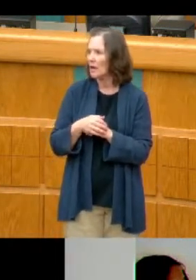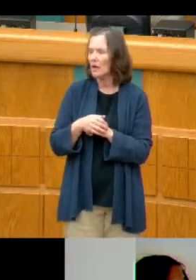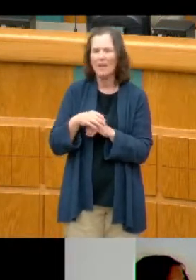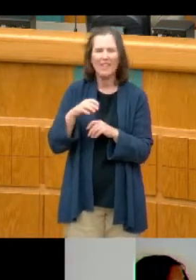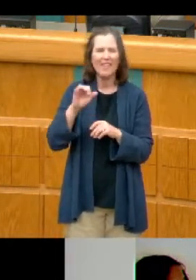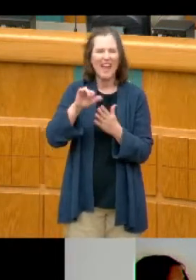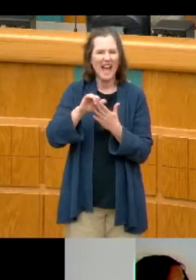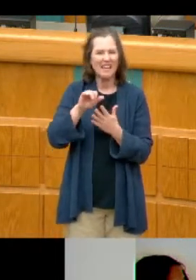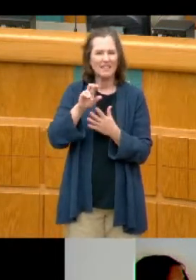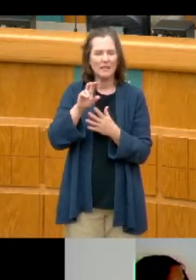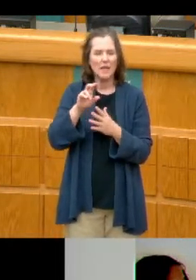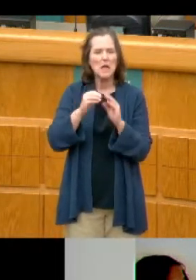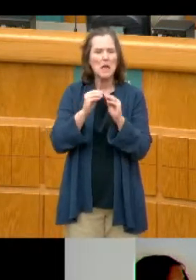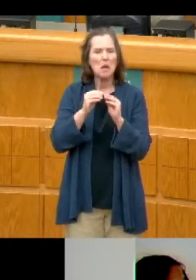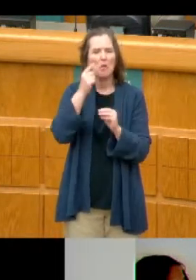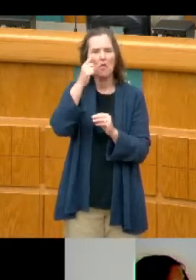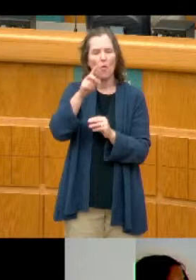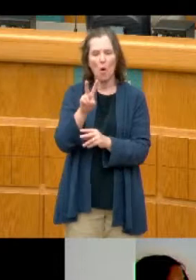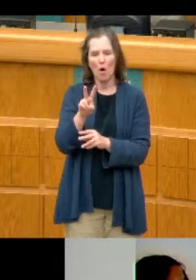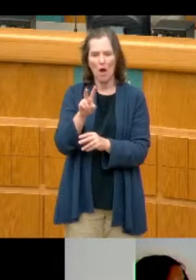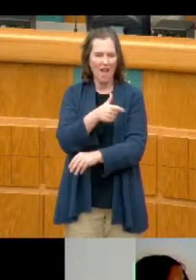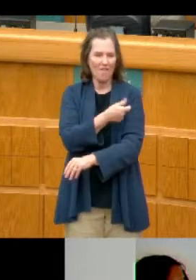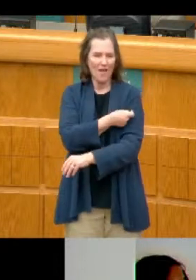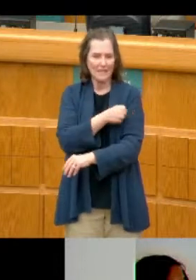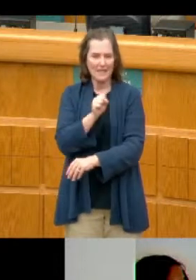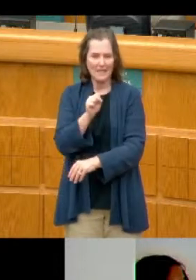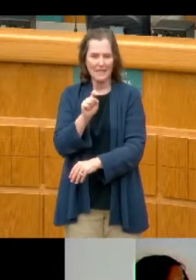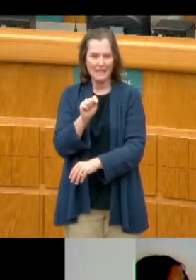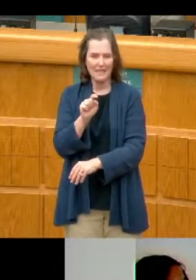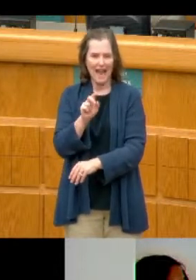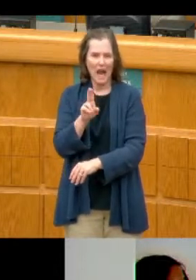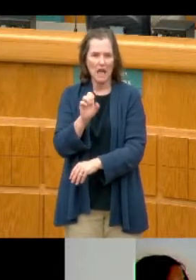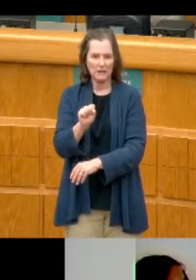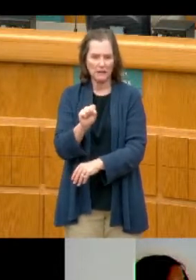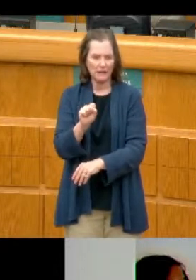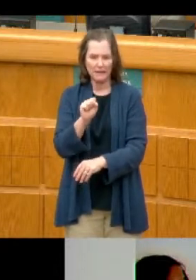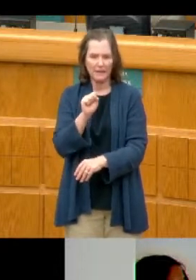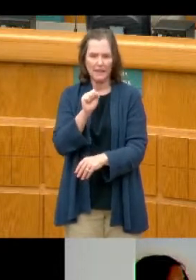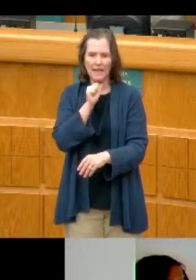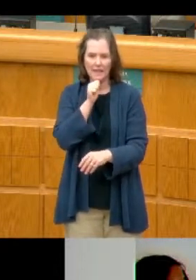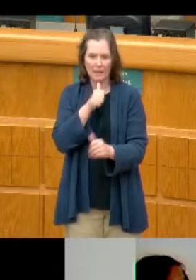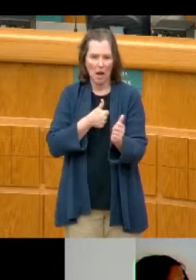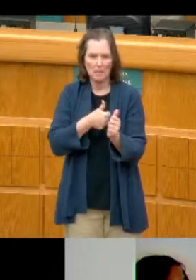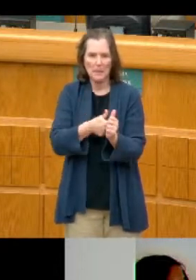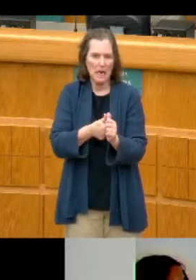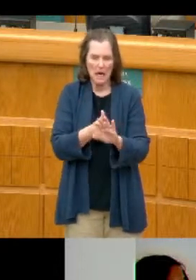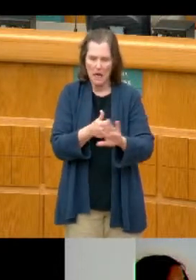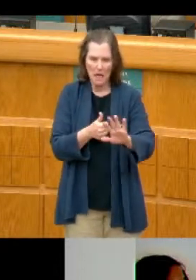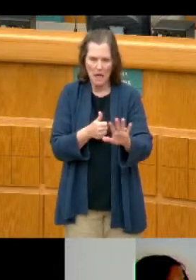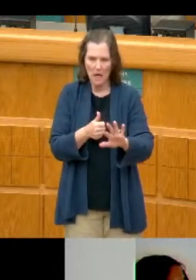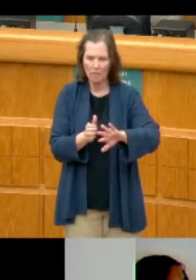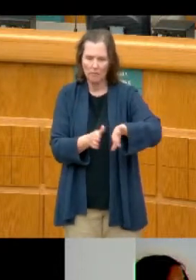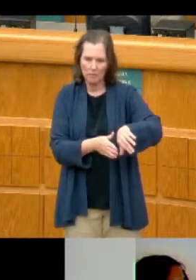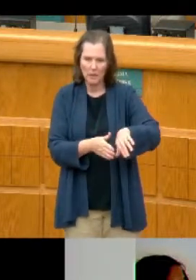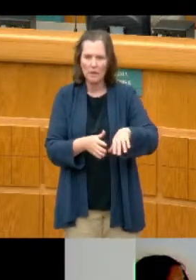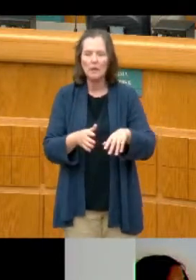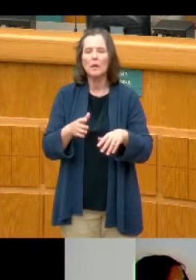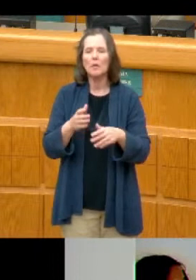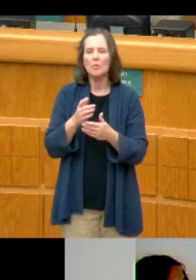because these breakthrough cases are occurring very quickly. So last Tuesday when we ran the numbers, there